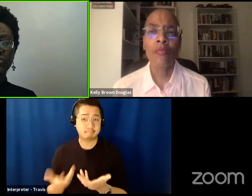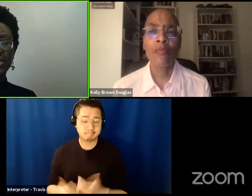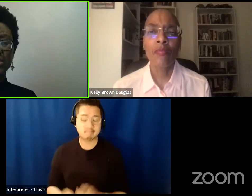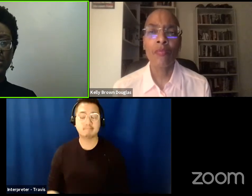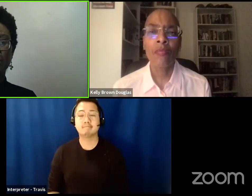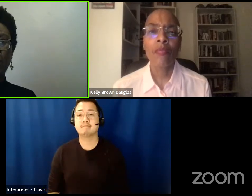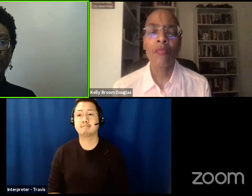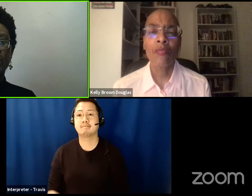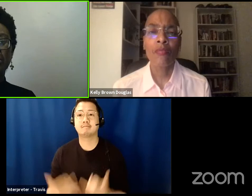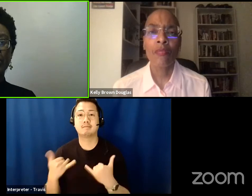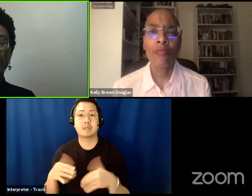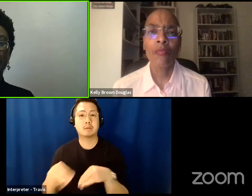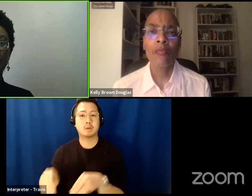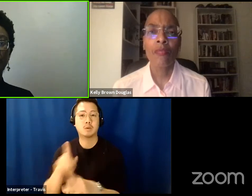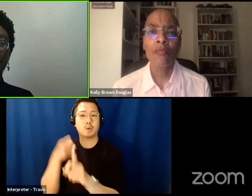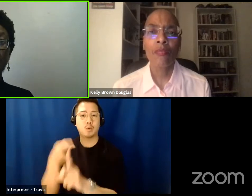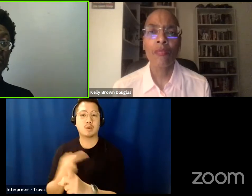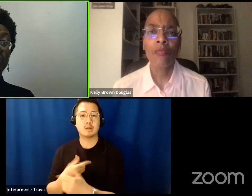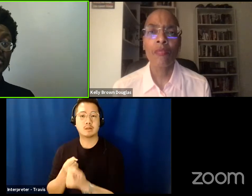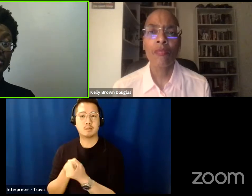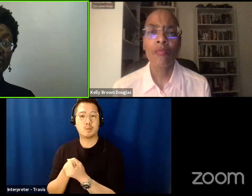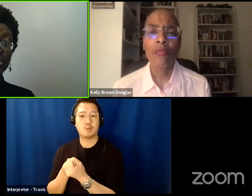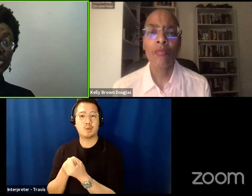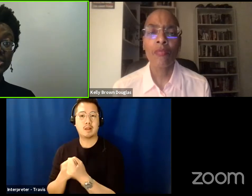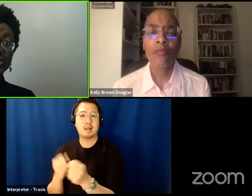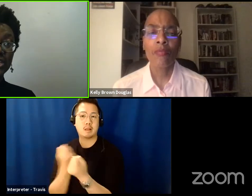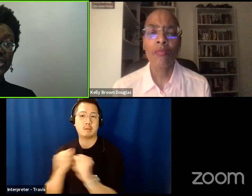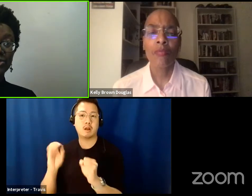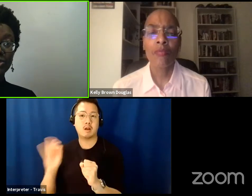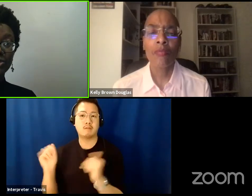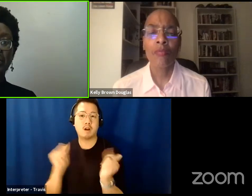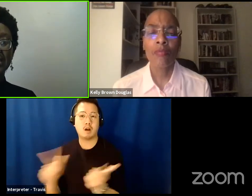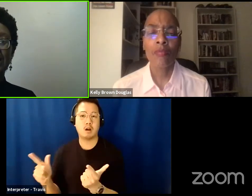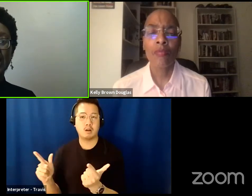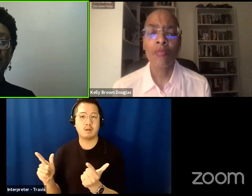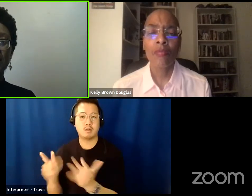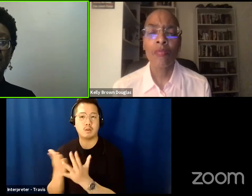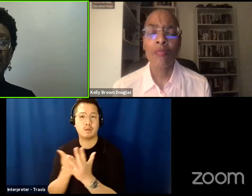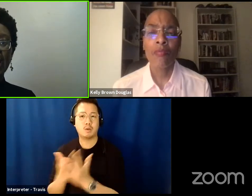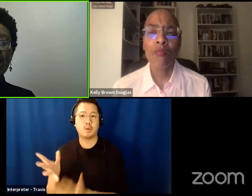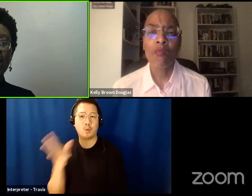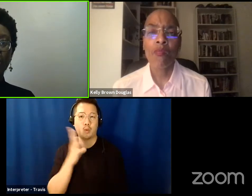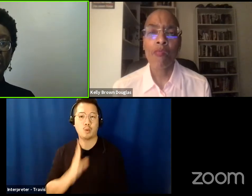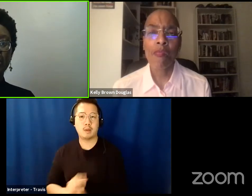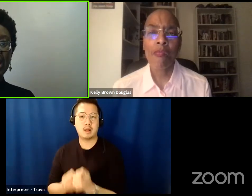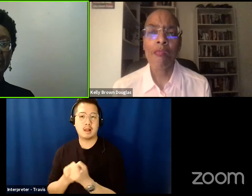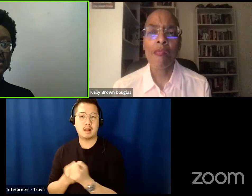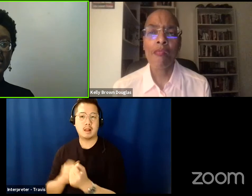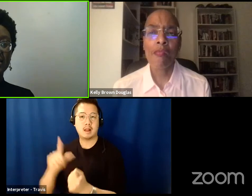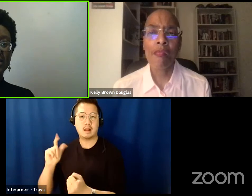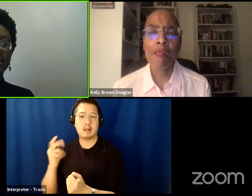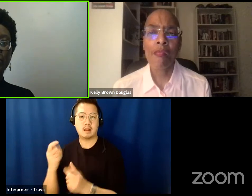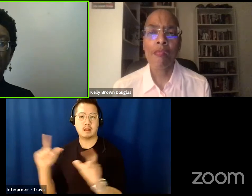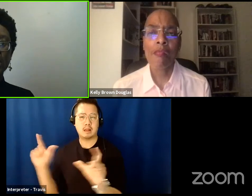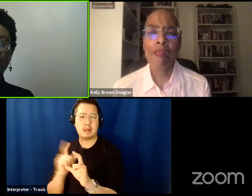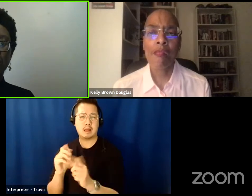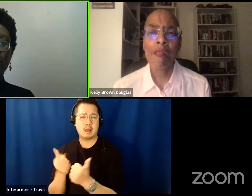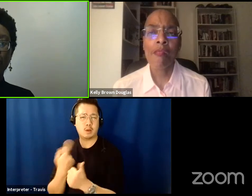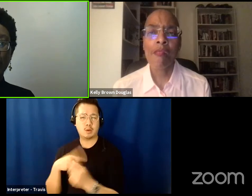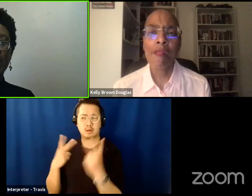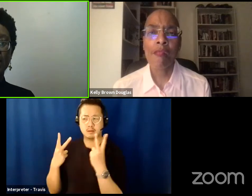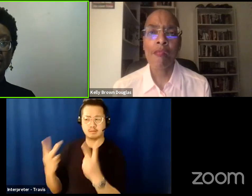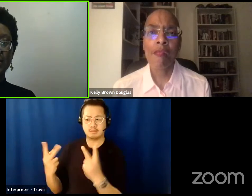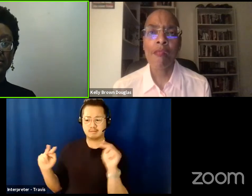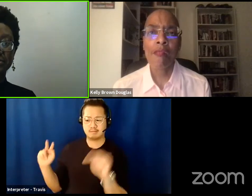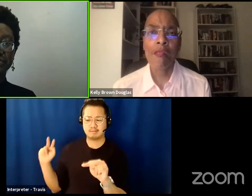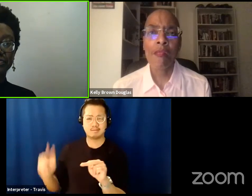In our movements to support the liberation of all through a womanist lens, how are we perhaps seeing things differently in